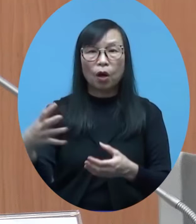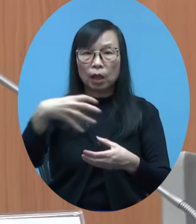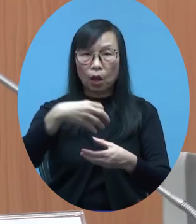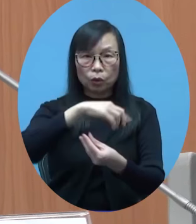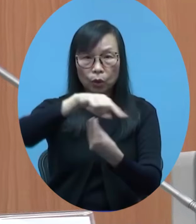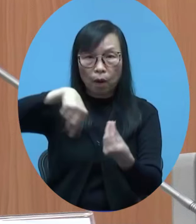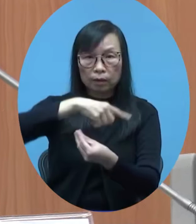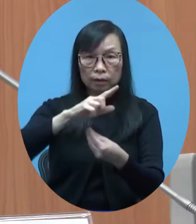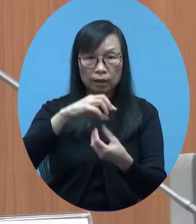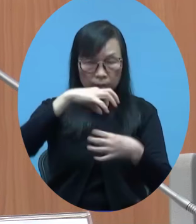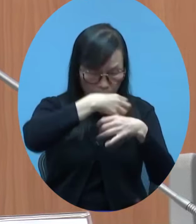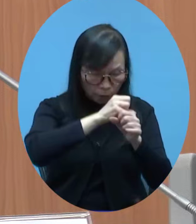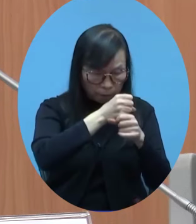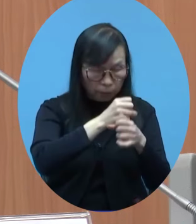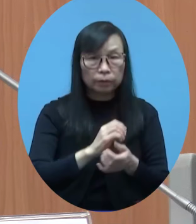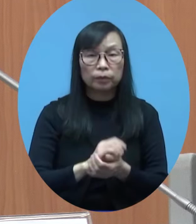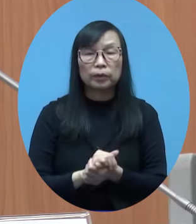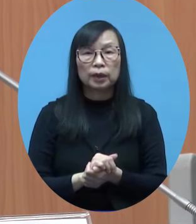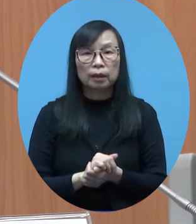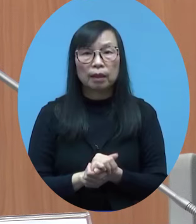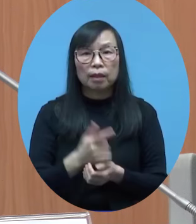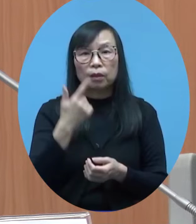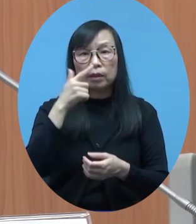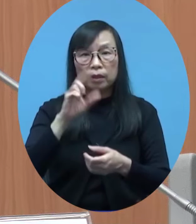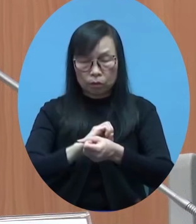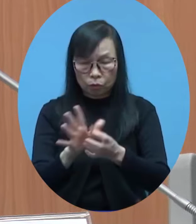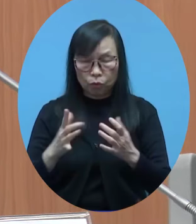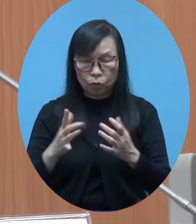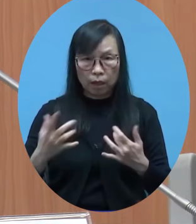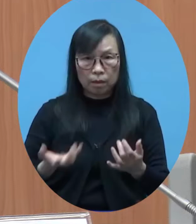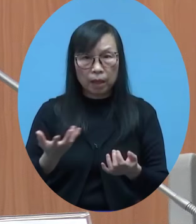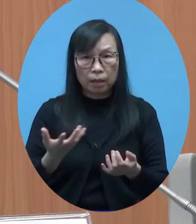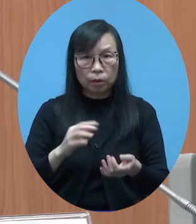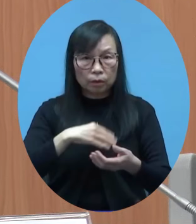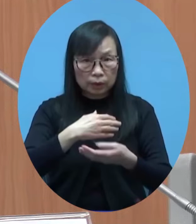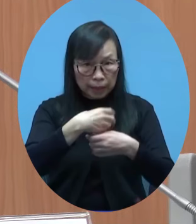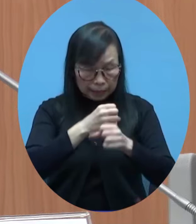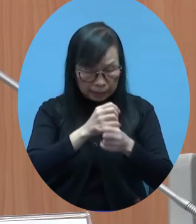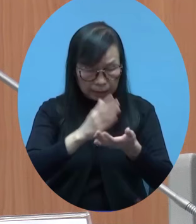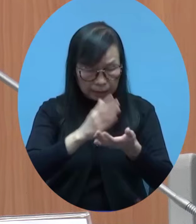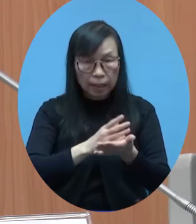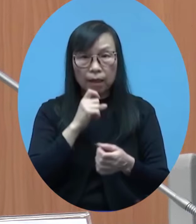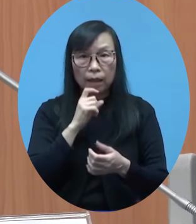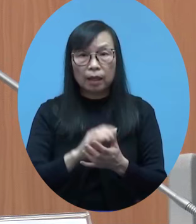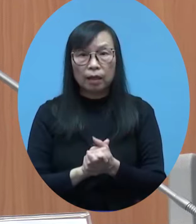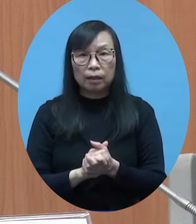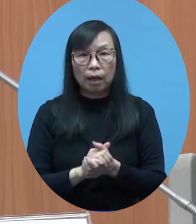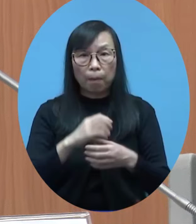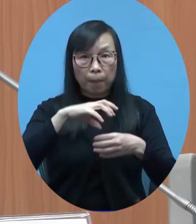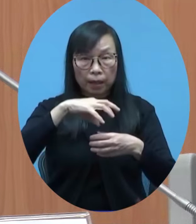SARS-CoV. So over the four, nine batches, and we find one